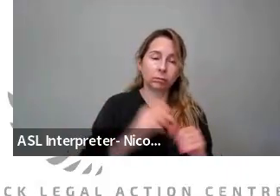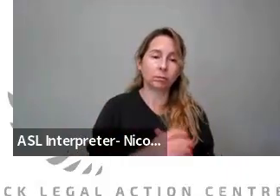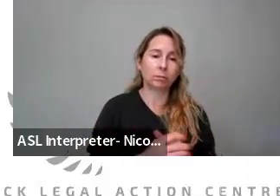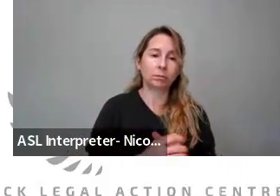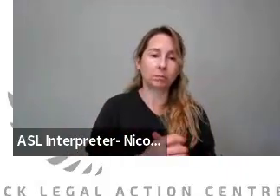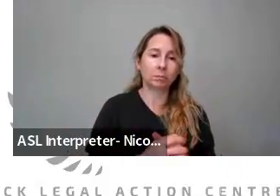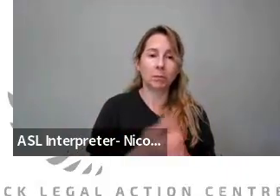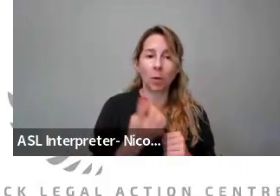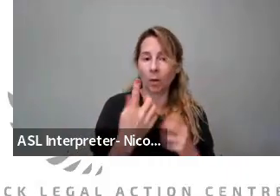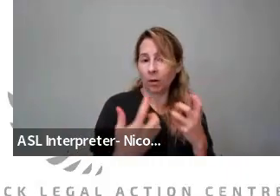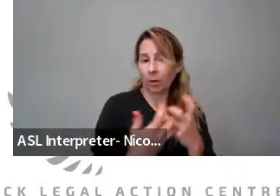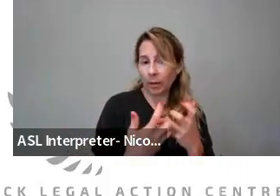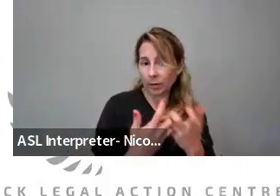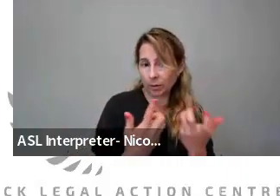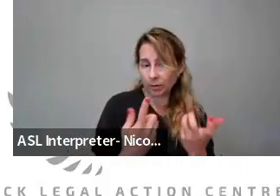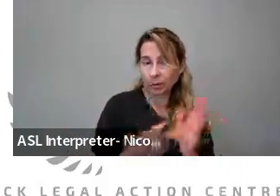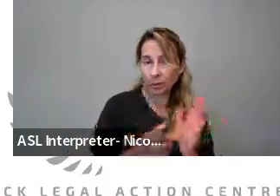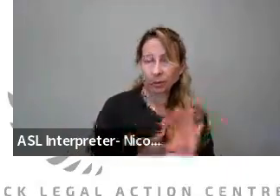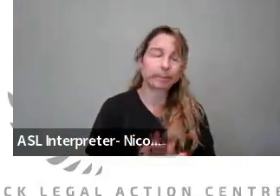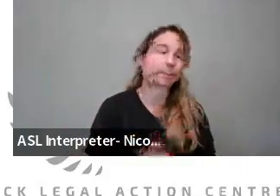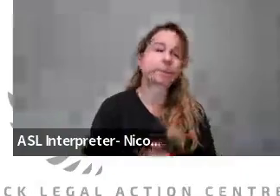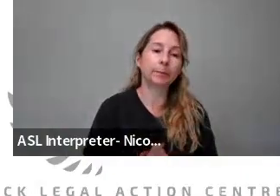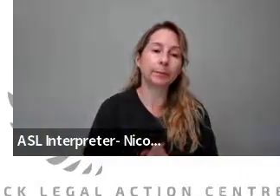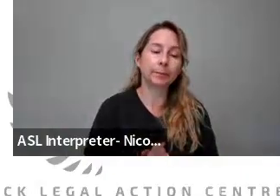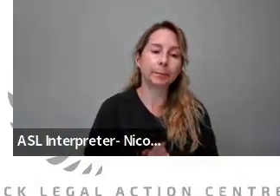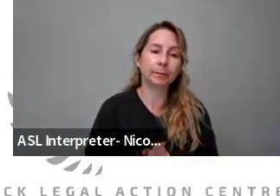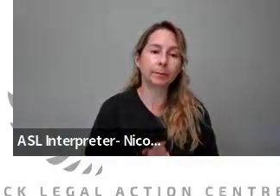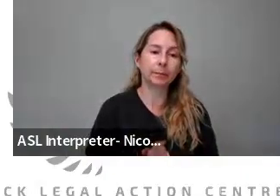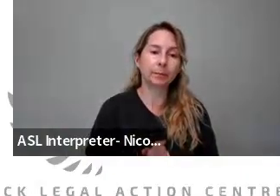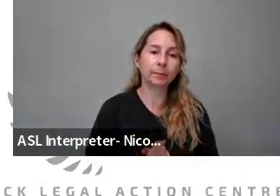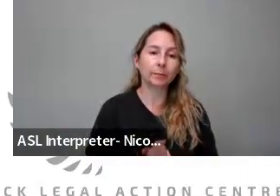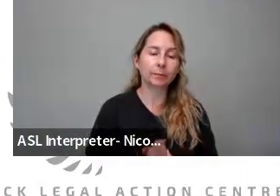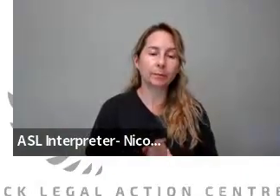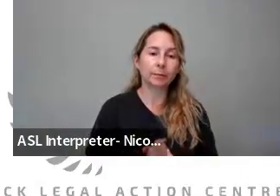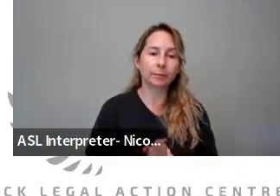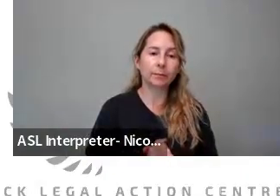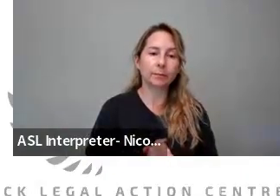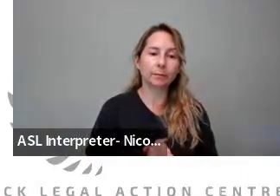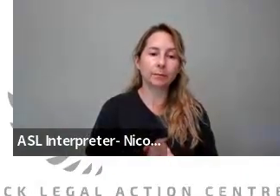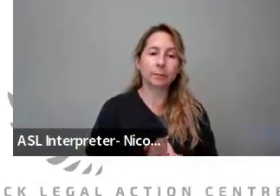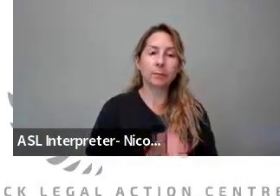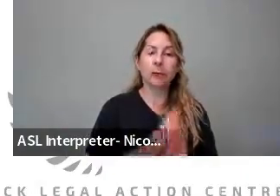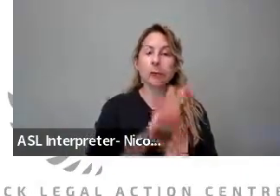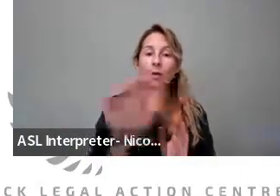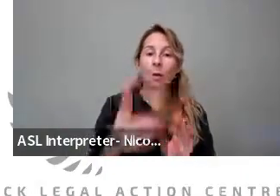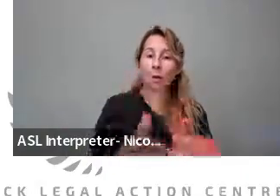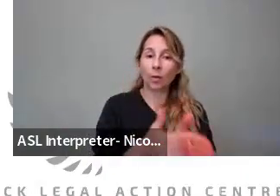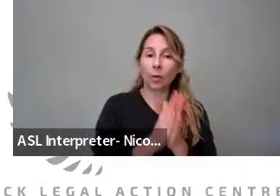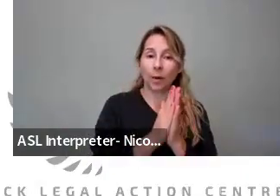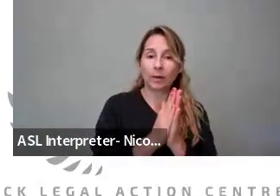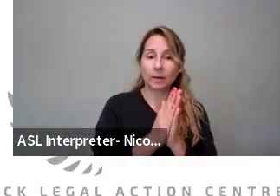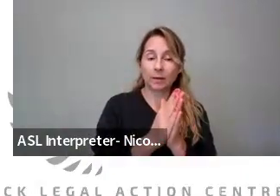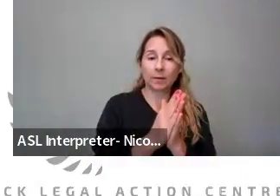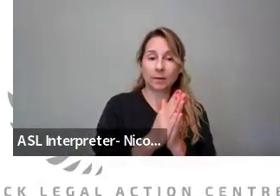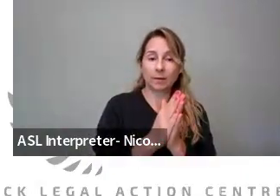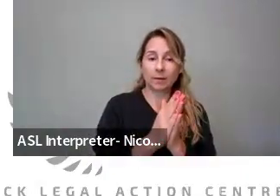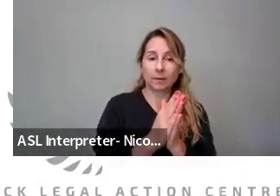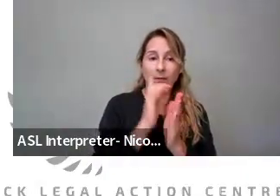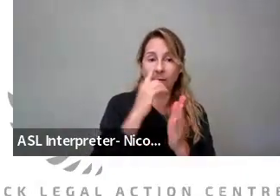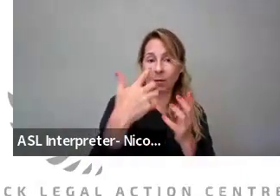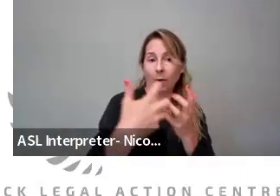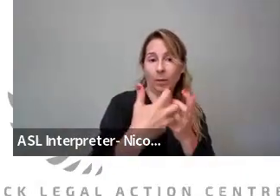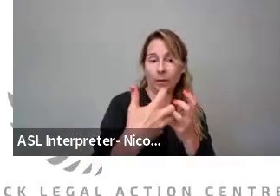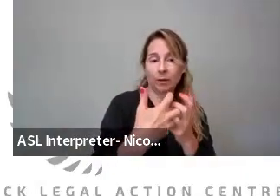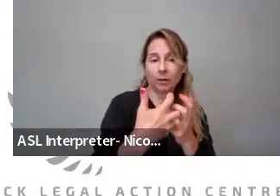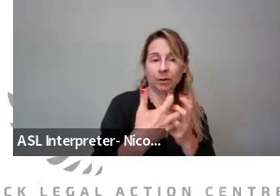navigate upstairs to get to my unit. And the accommodation request that you're making certainly must be,